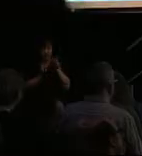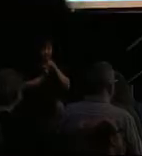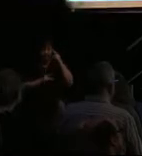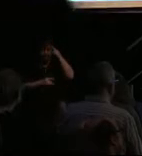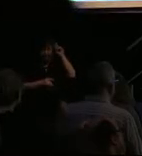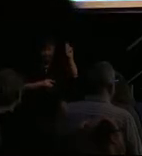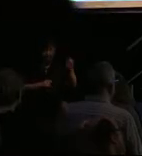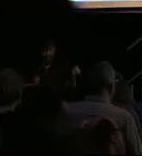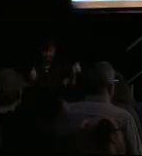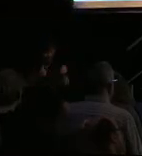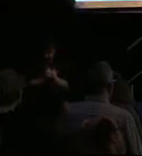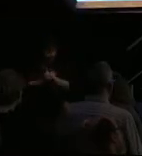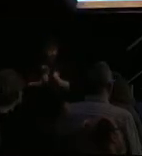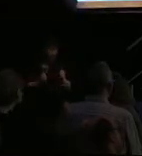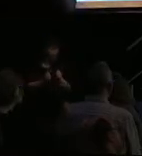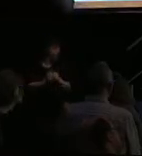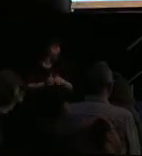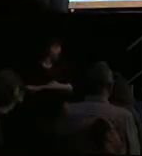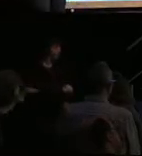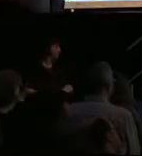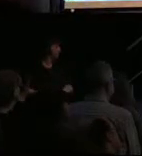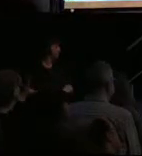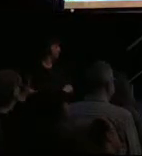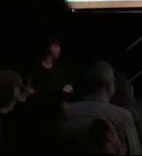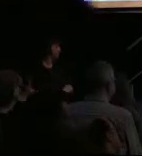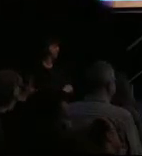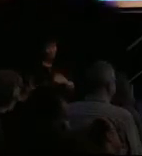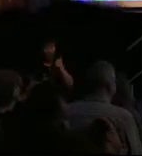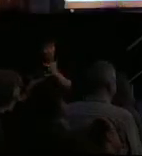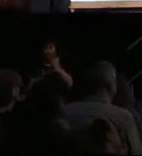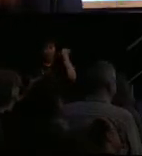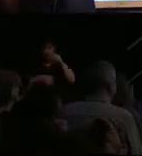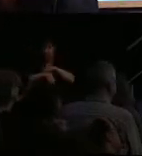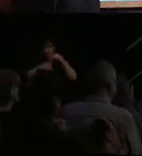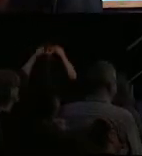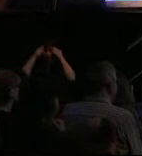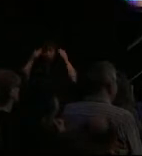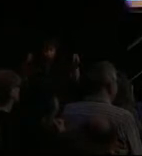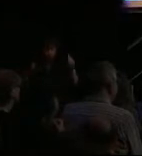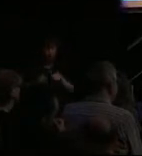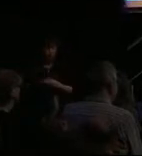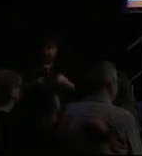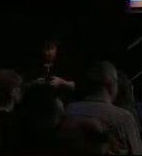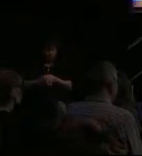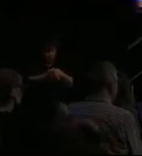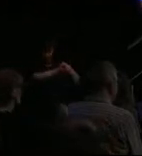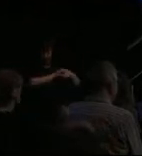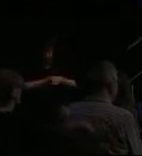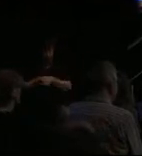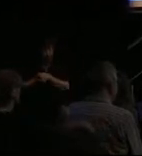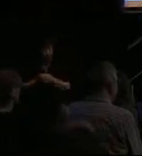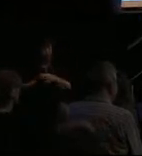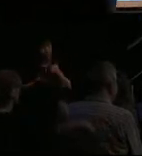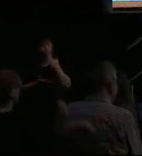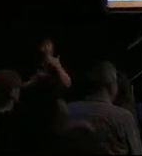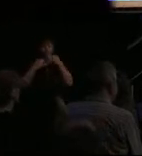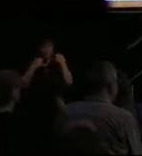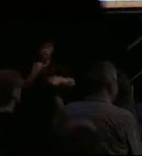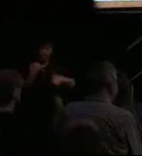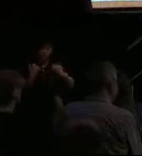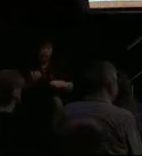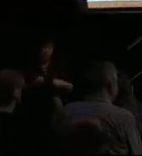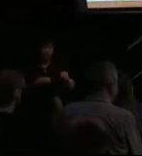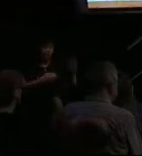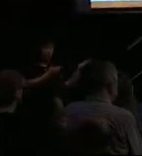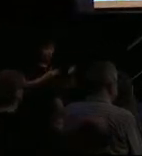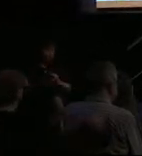name, amen. Amen. What a great time of worship together. We're so grateful for the team, aren't we, that come and